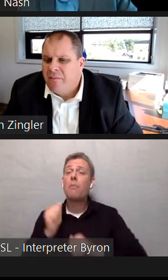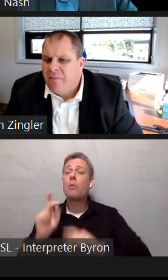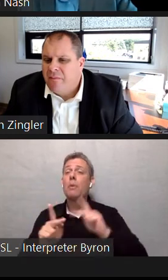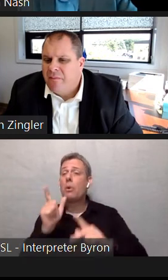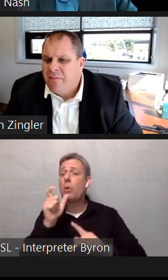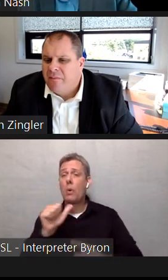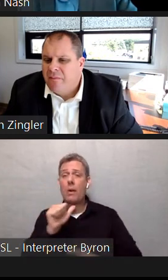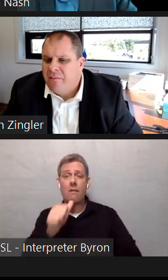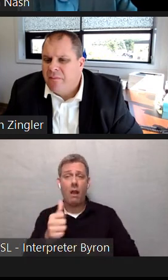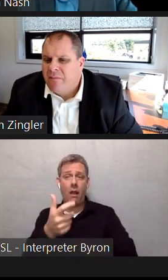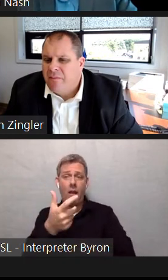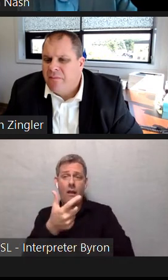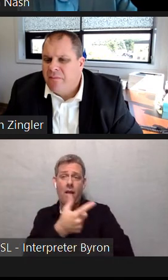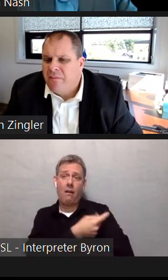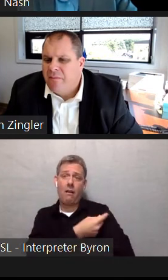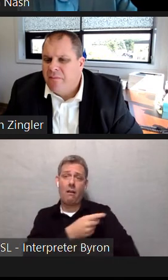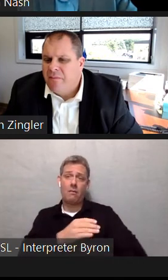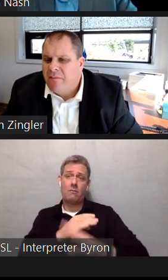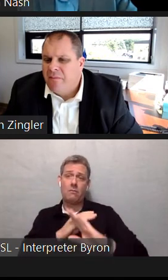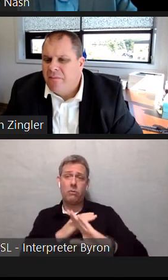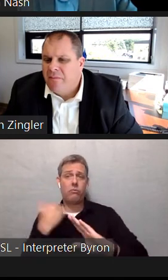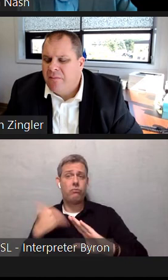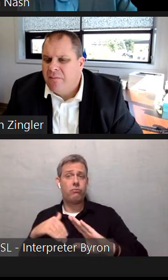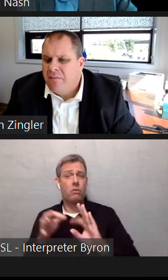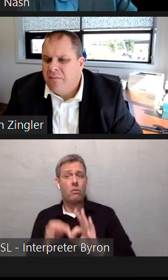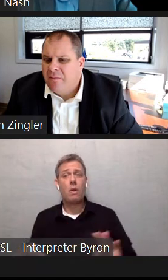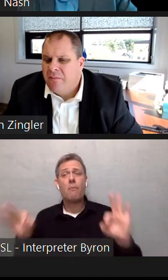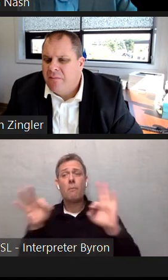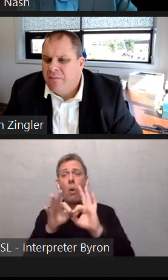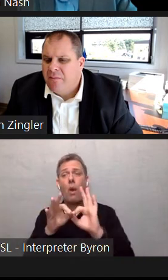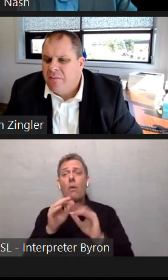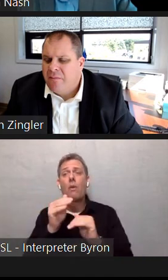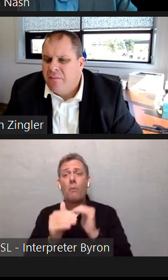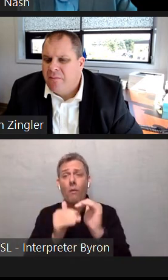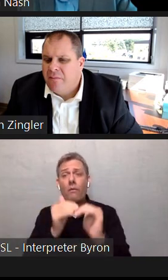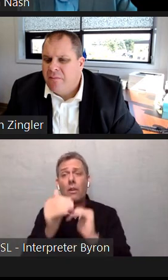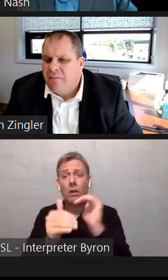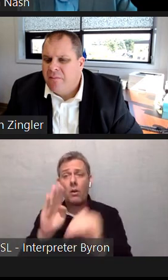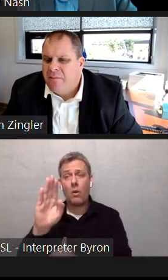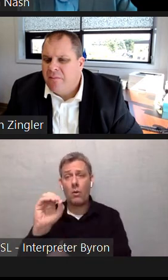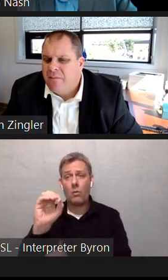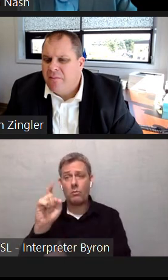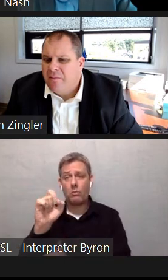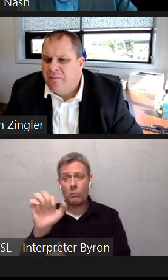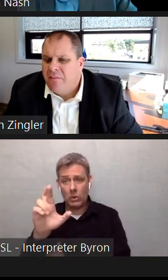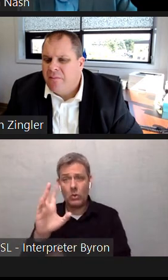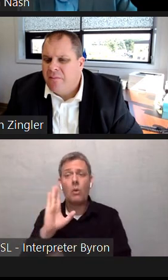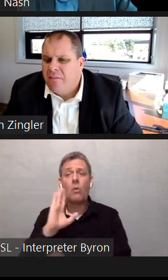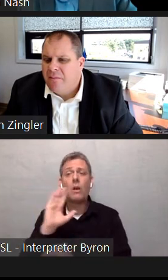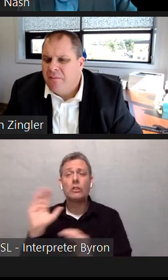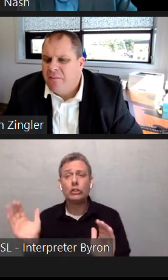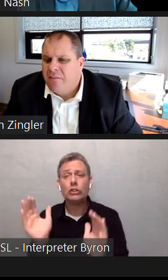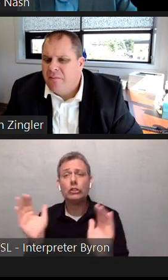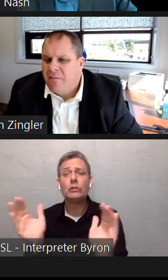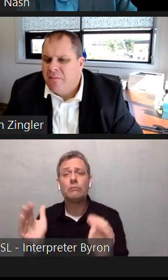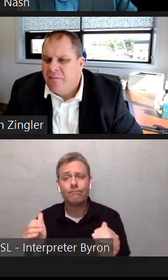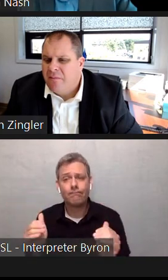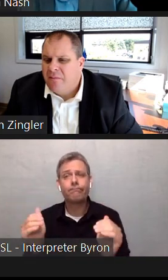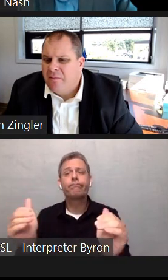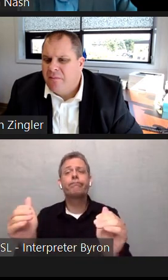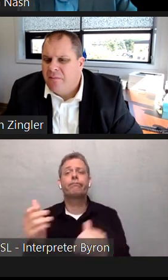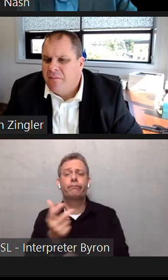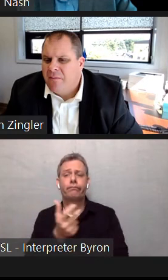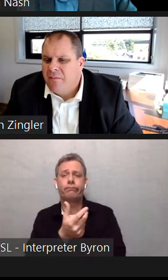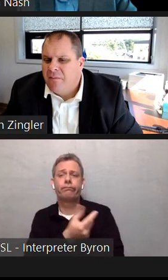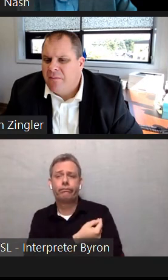vaccinated. This is important as we move into booster shots. We also analyzed changes to services before and during the